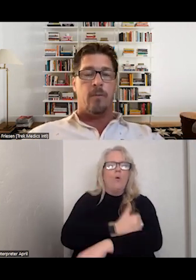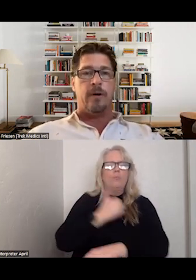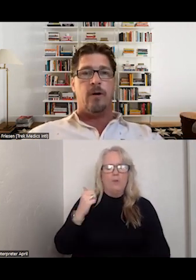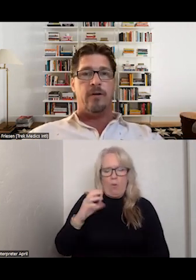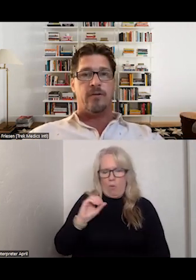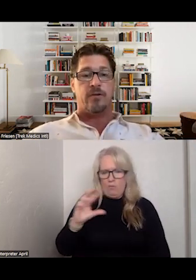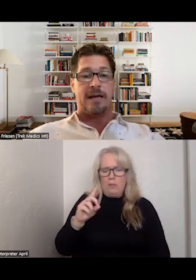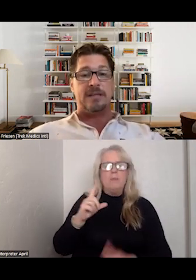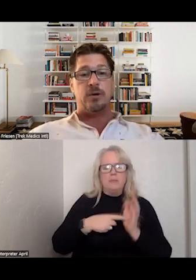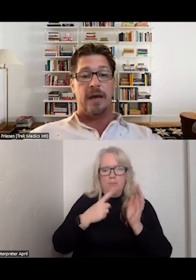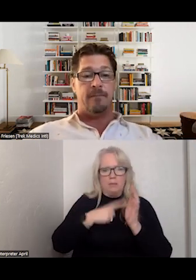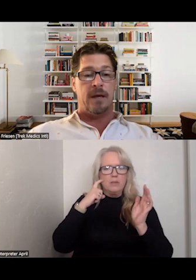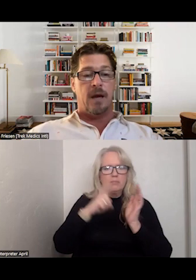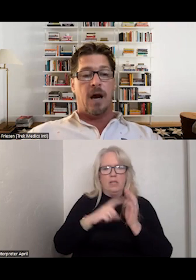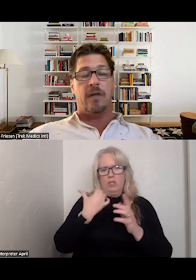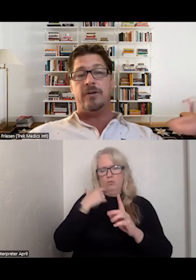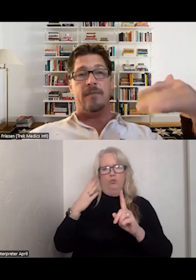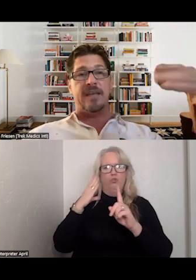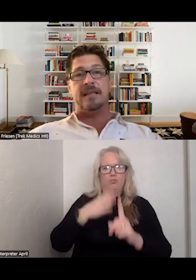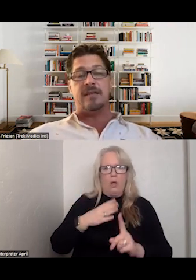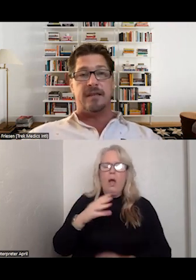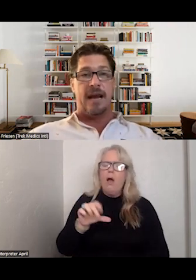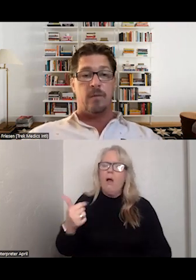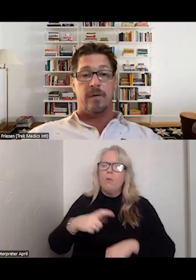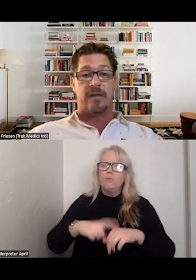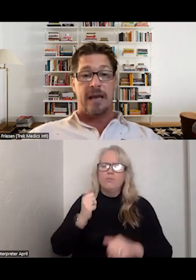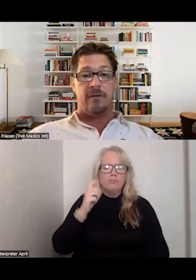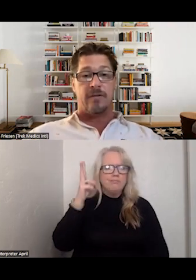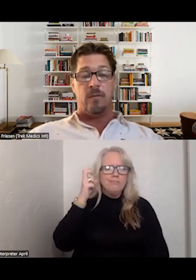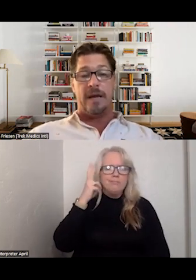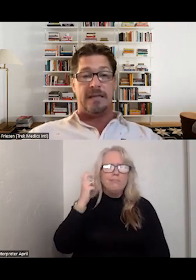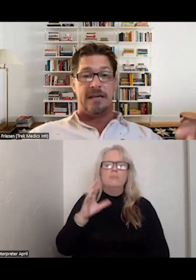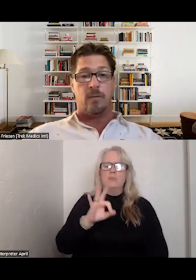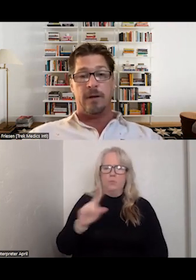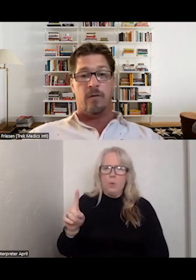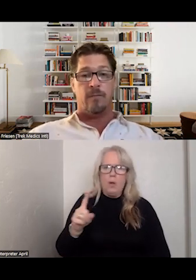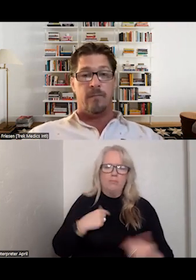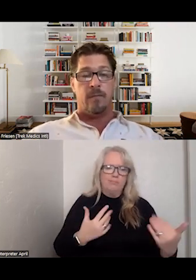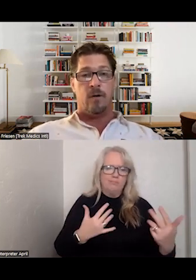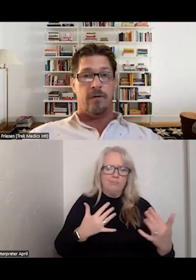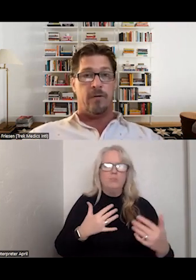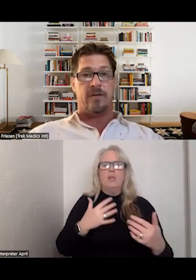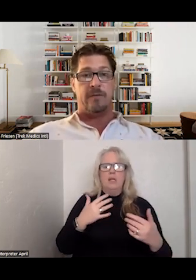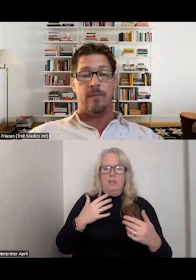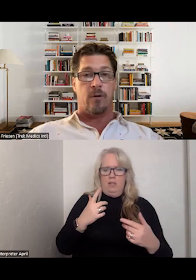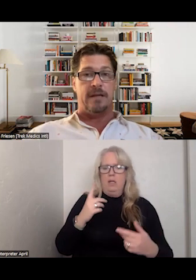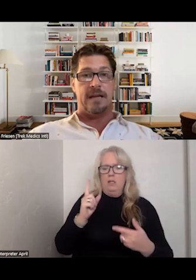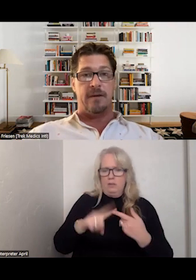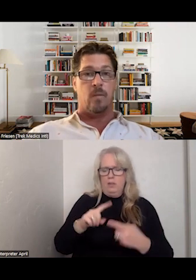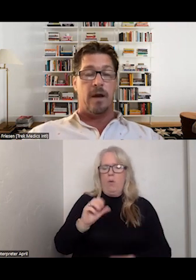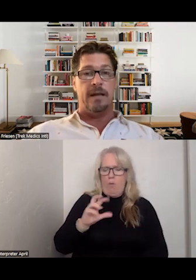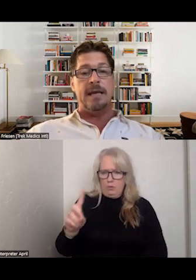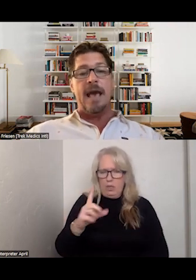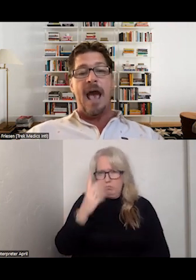report an opioid overdose directly to them. Other times they listen to the 911 scanners and wait to hear when an overdose has been reported